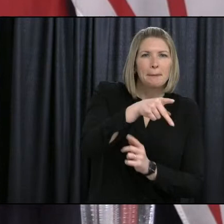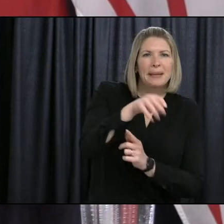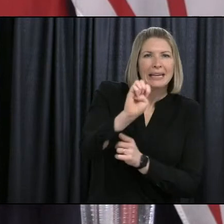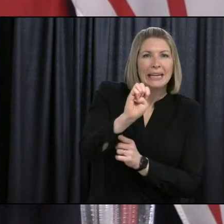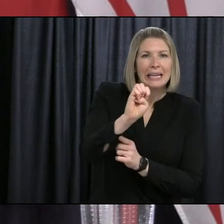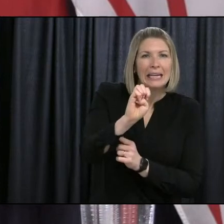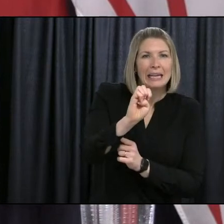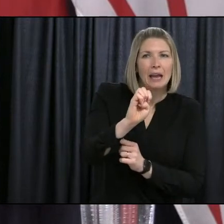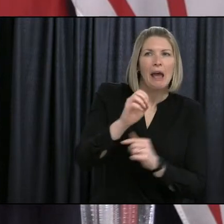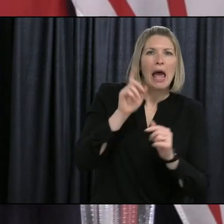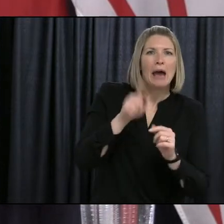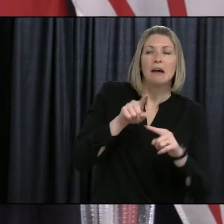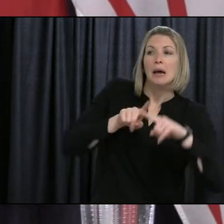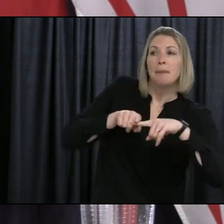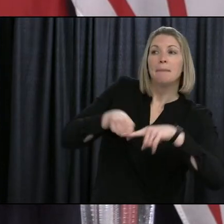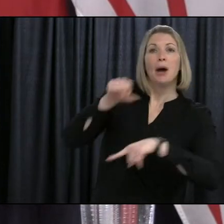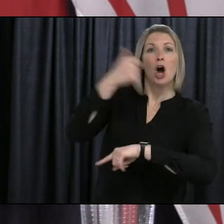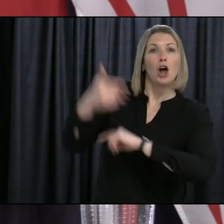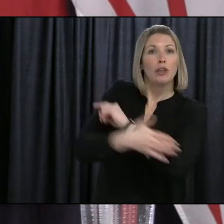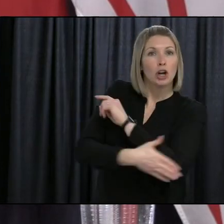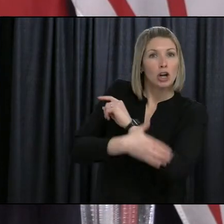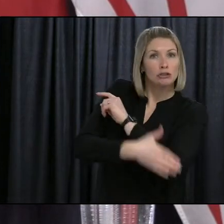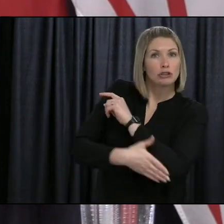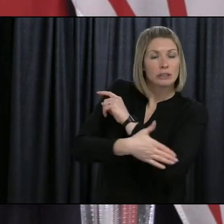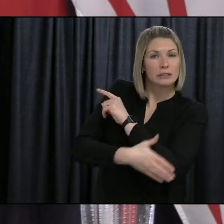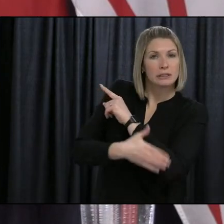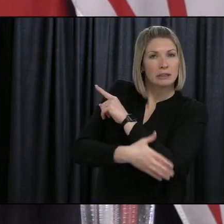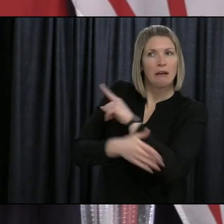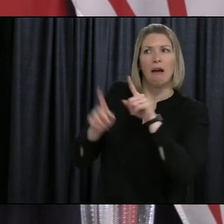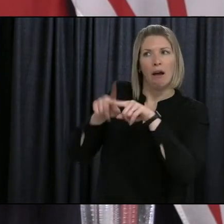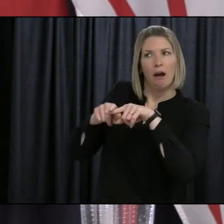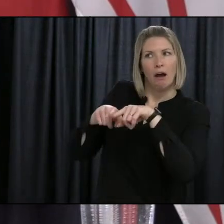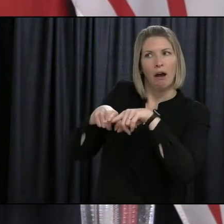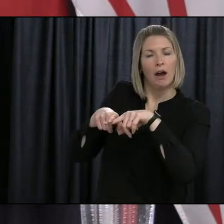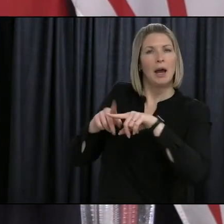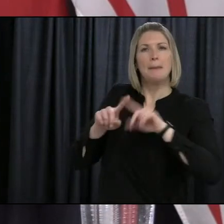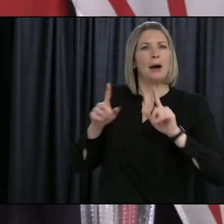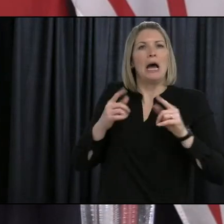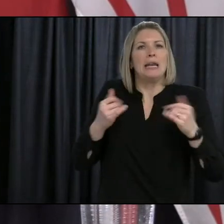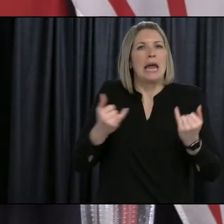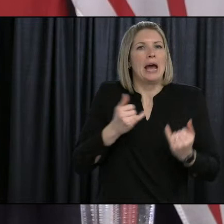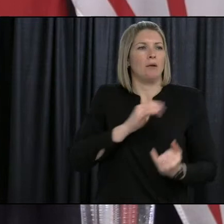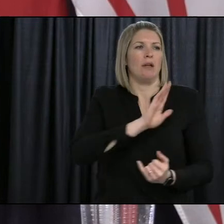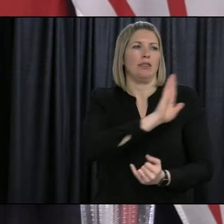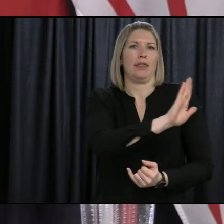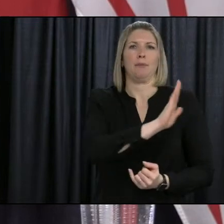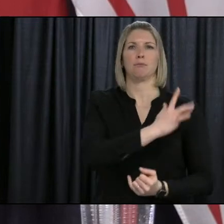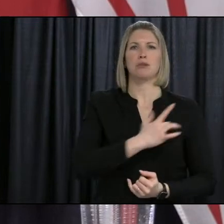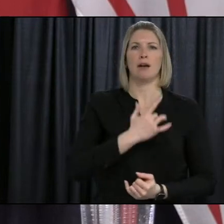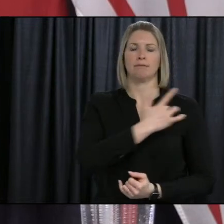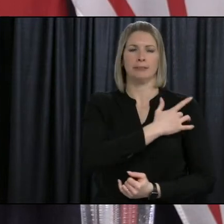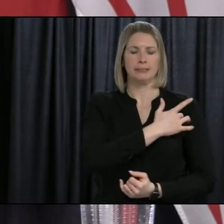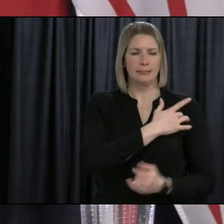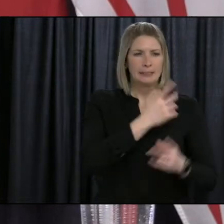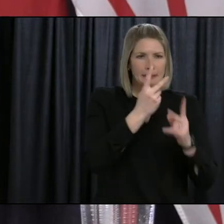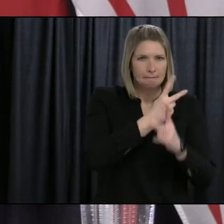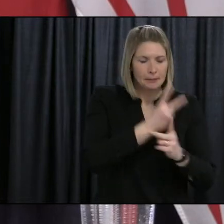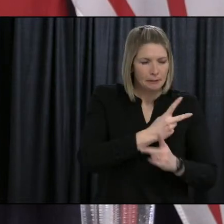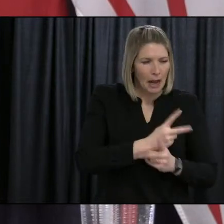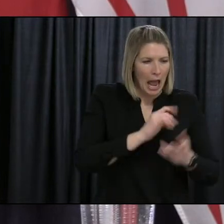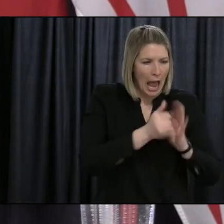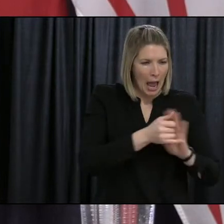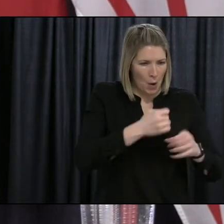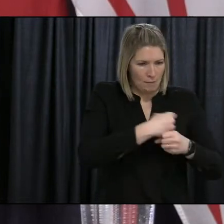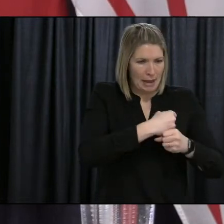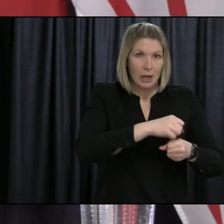province is looking at securing a manufacturing, agenda or strategy